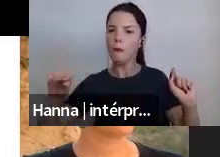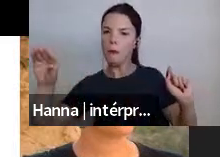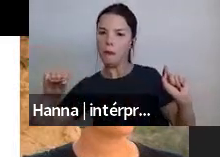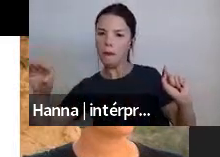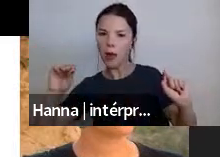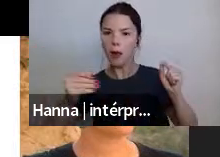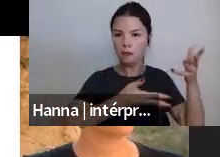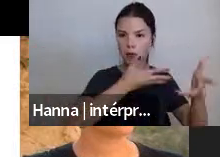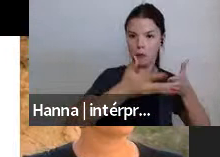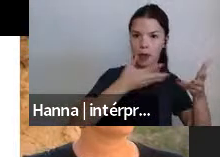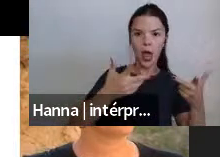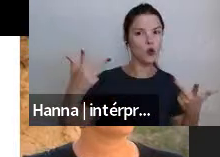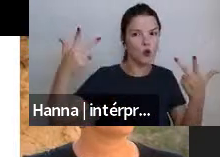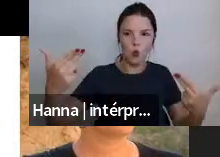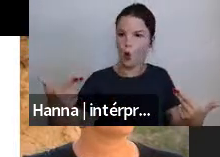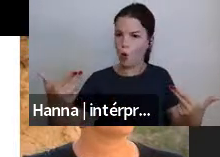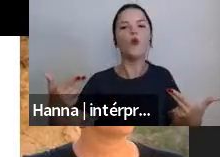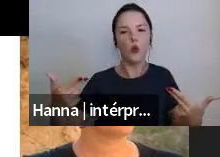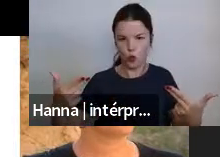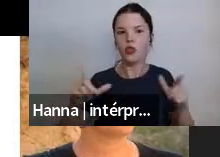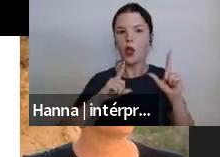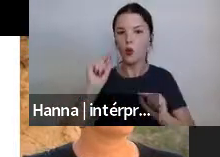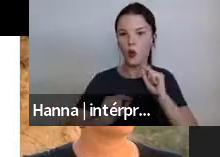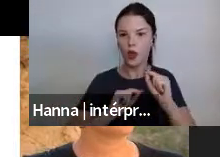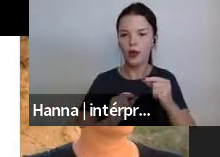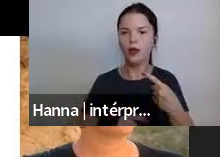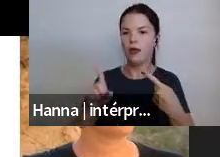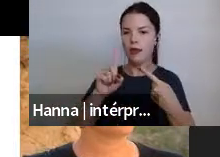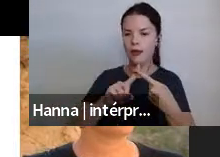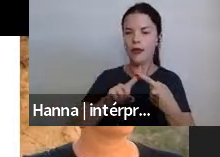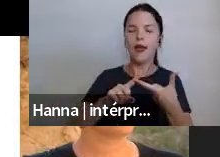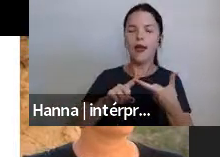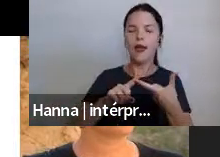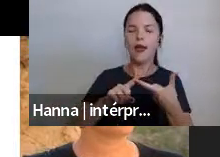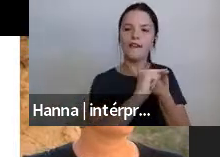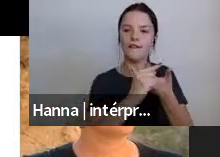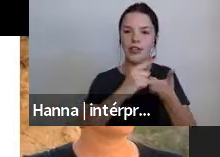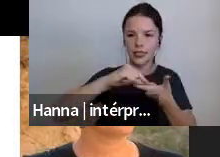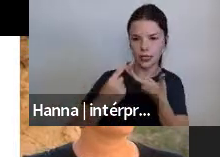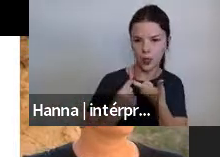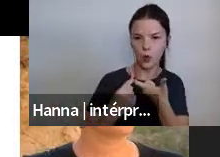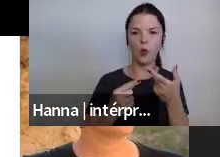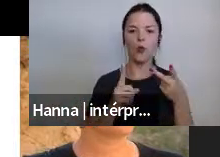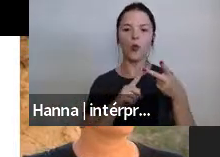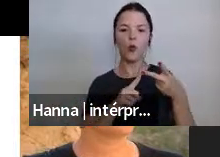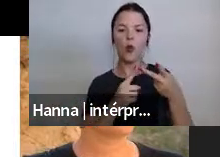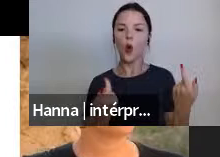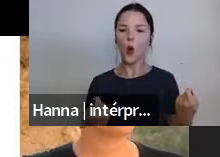languages, fixation, compounding, and reduplication.